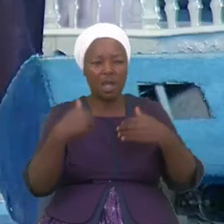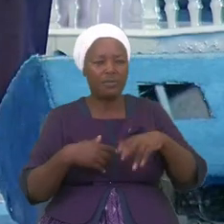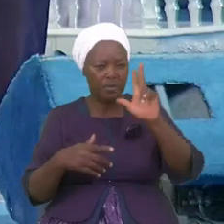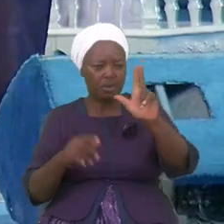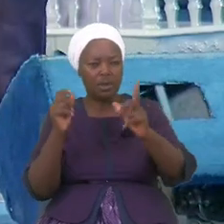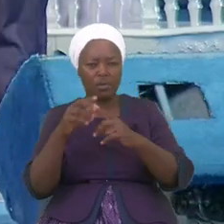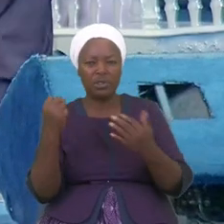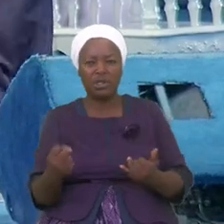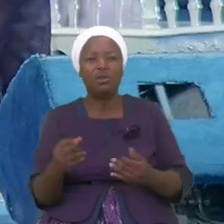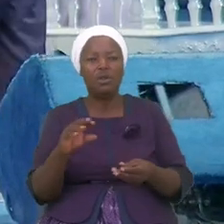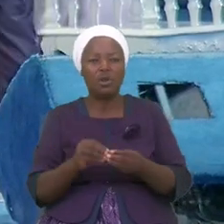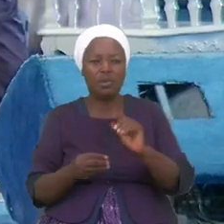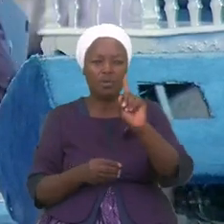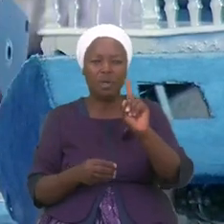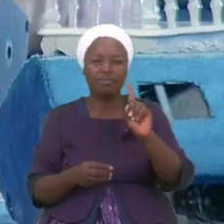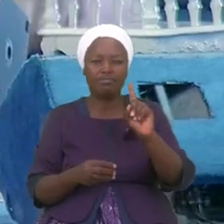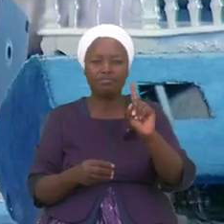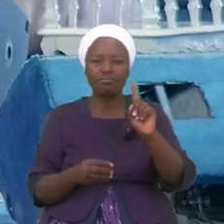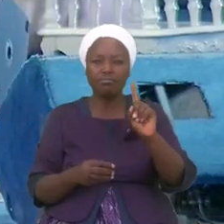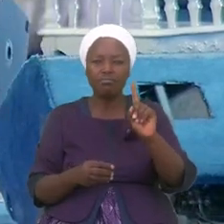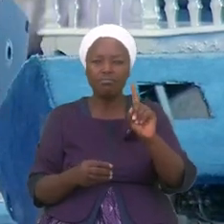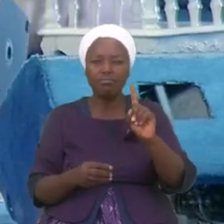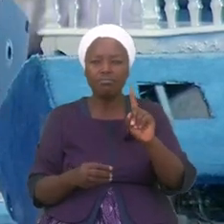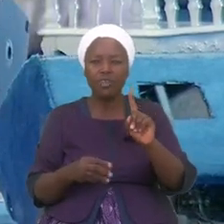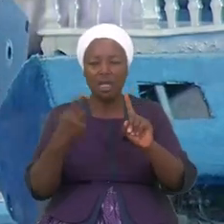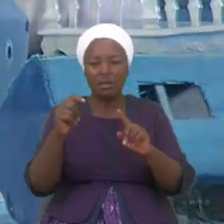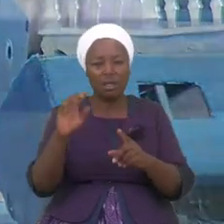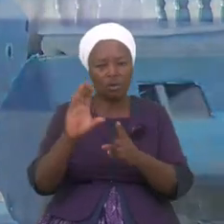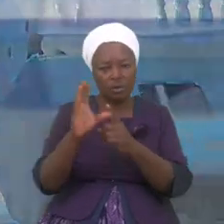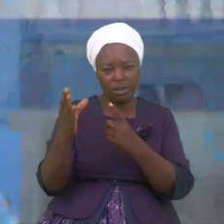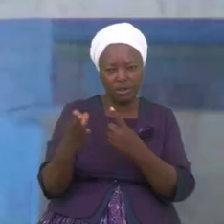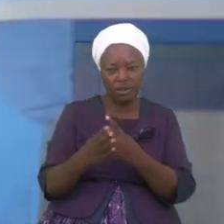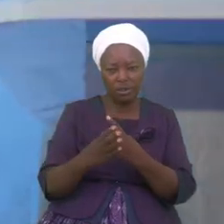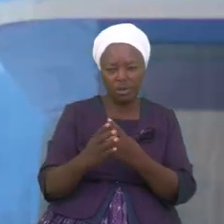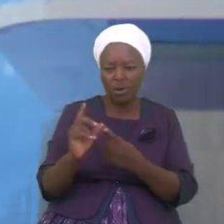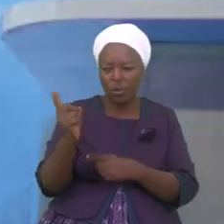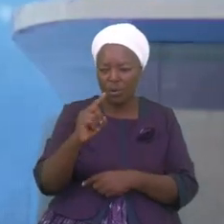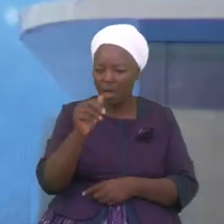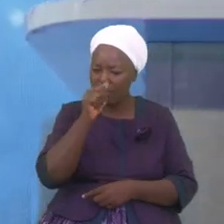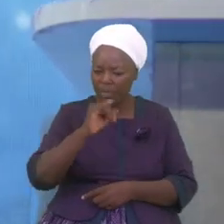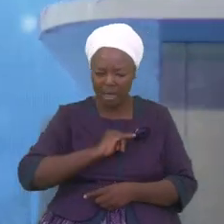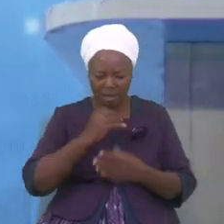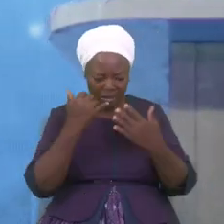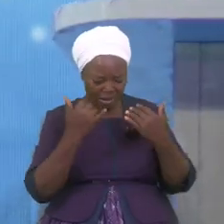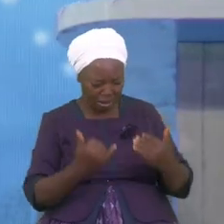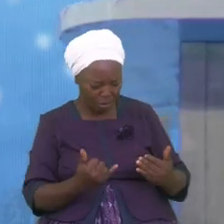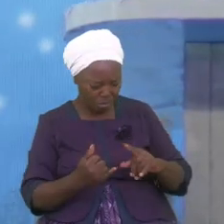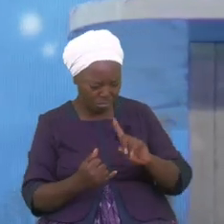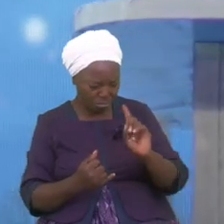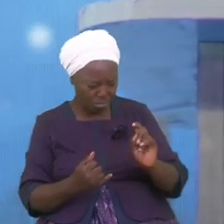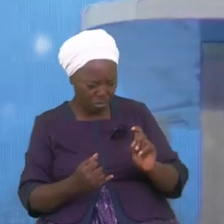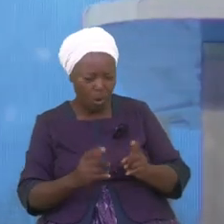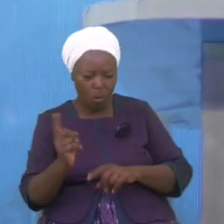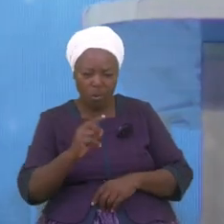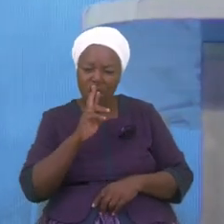Number one, I'm looking at the condition. Where am I now? Where are you